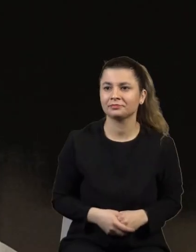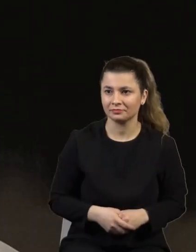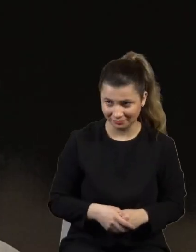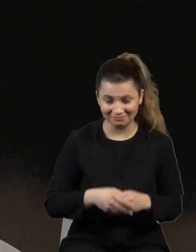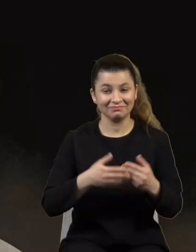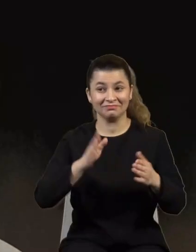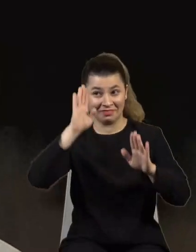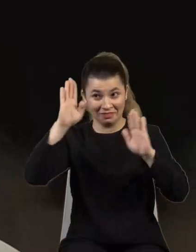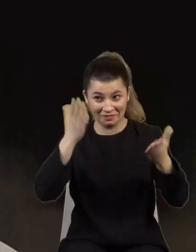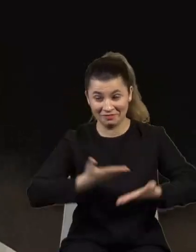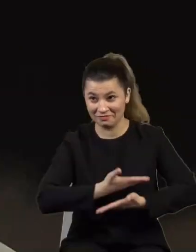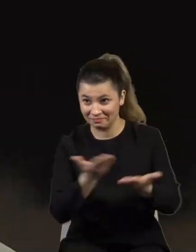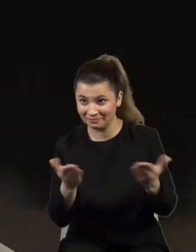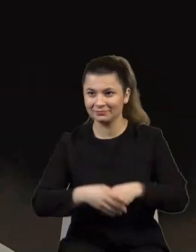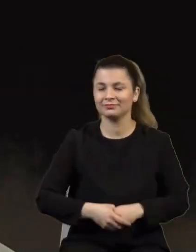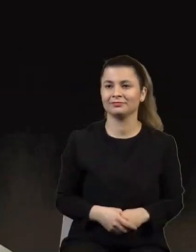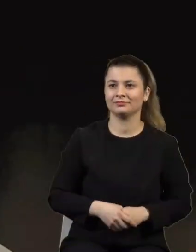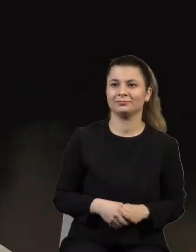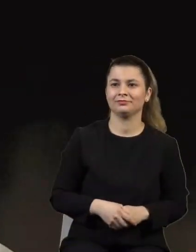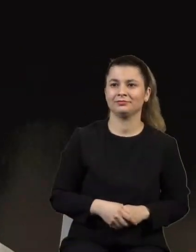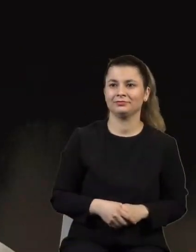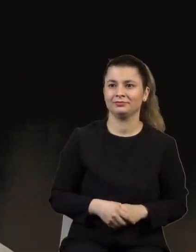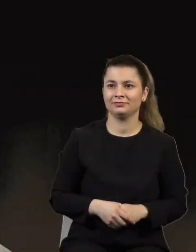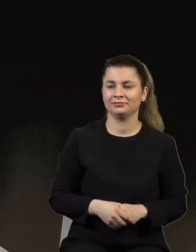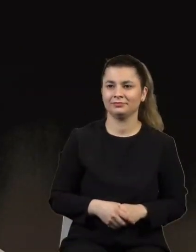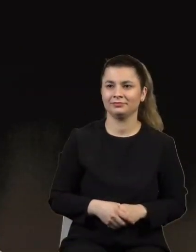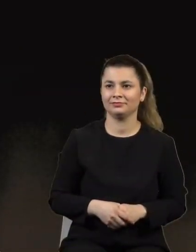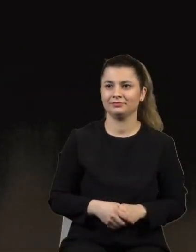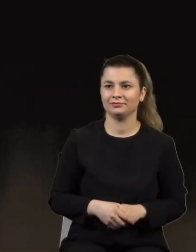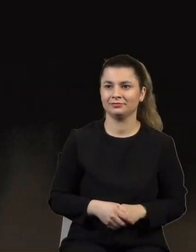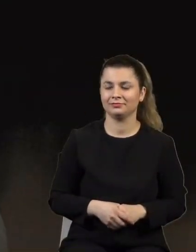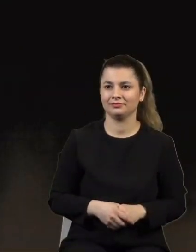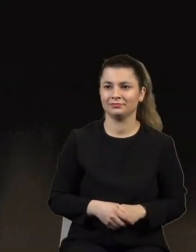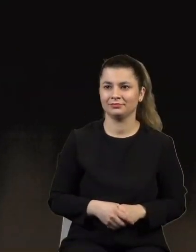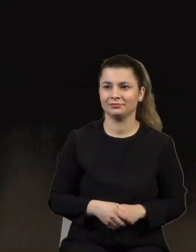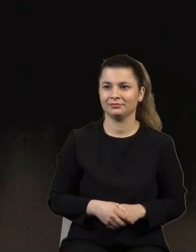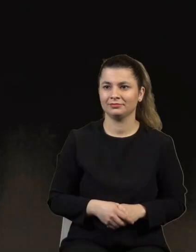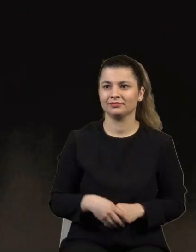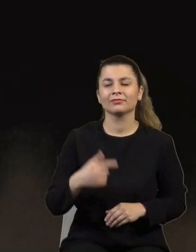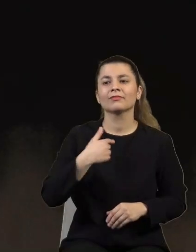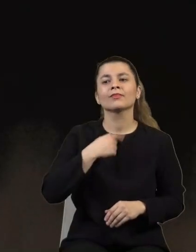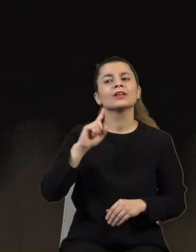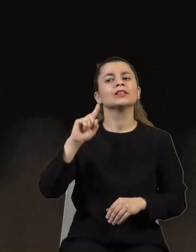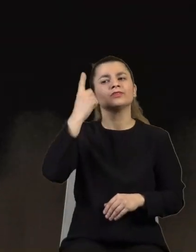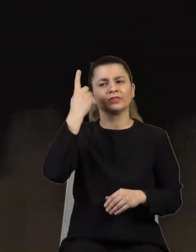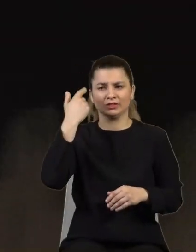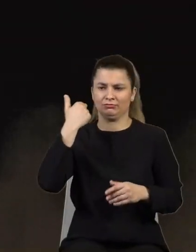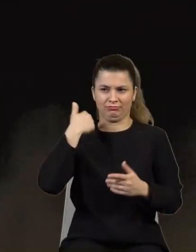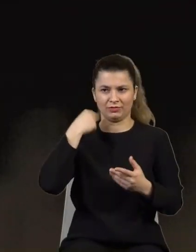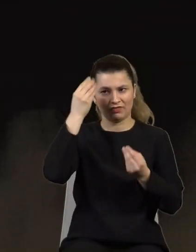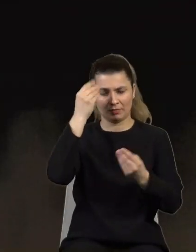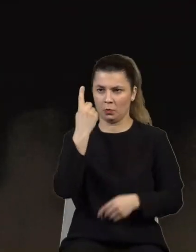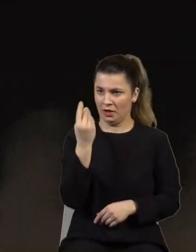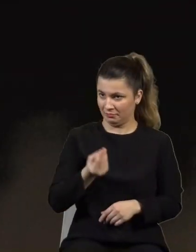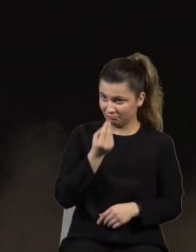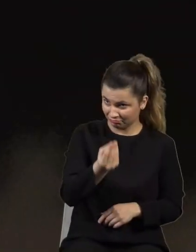It's curious, just one figure to start by introducing this. We've seen,